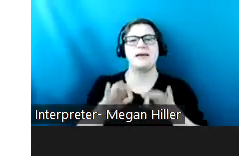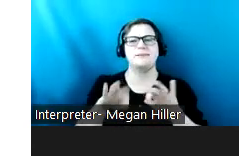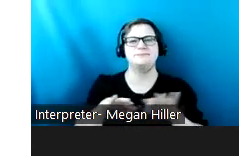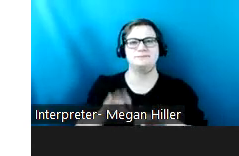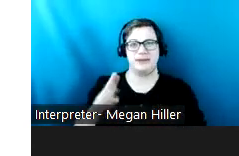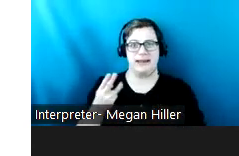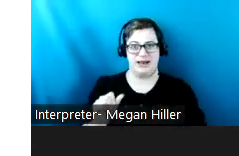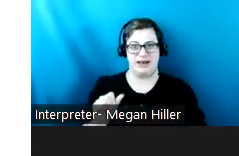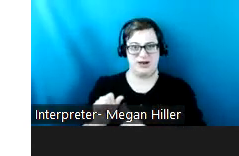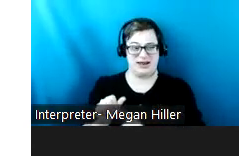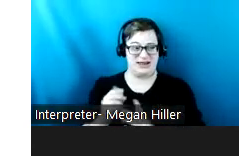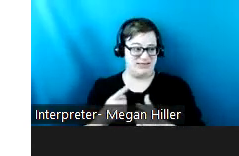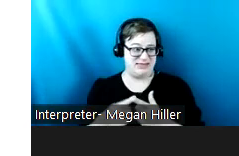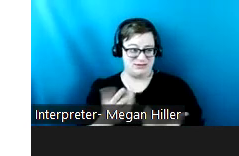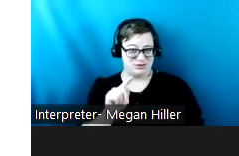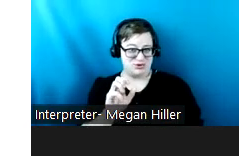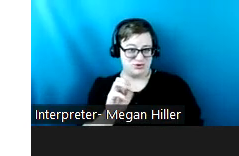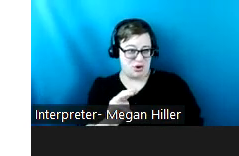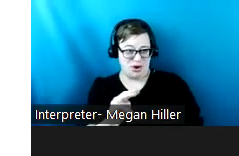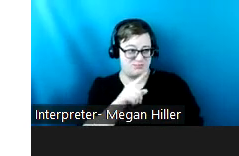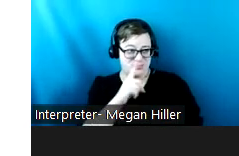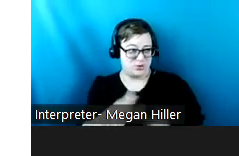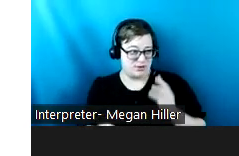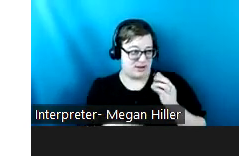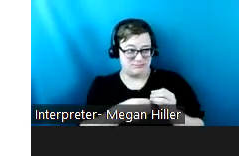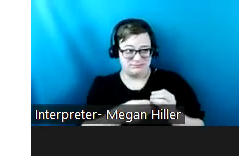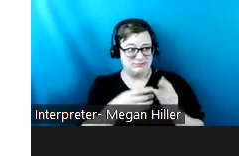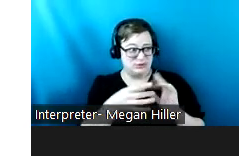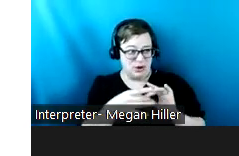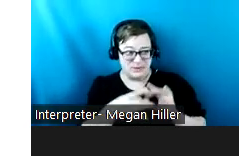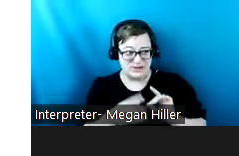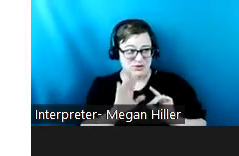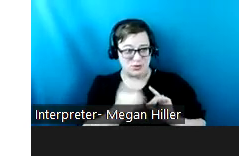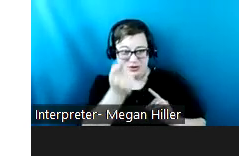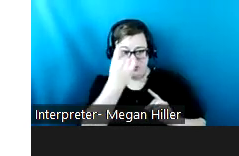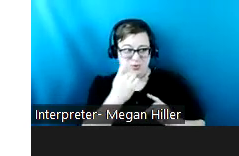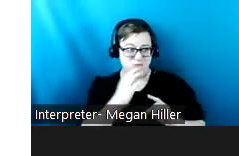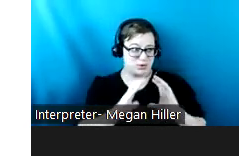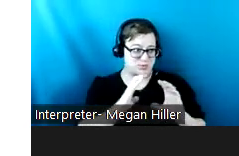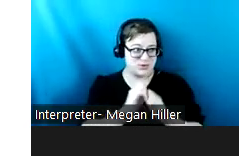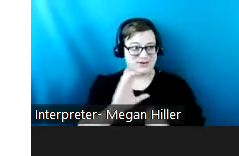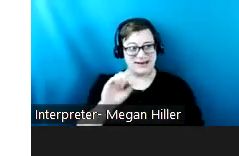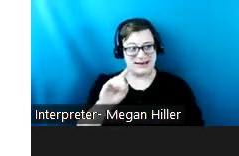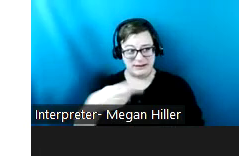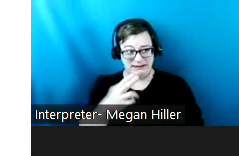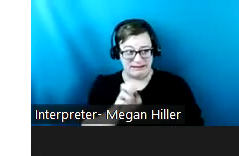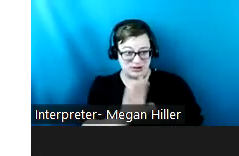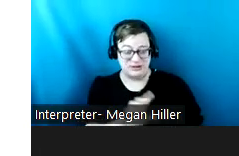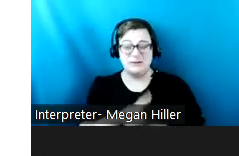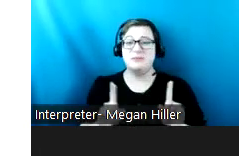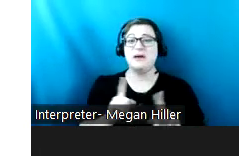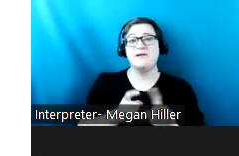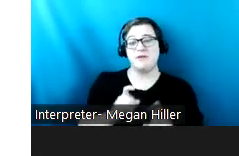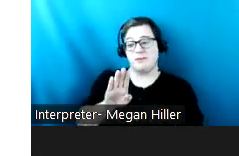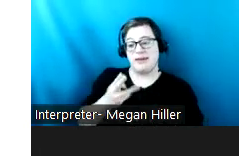this, and then maybe Tom, if you've had any additional understanding or communication with CDPHE from their side. I think from ours, this